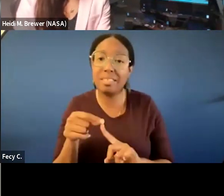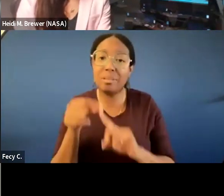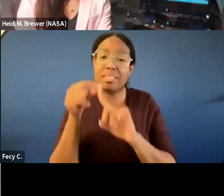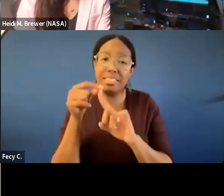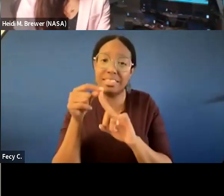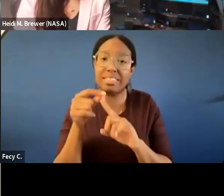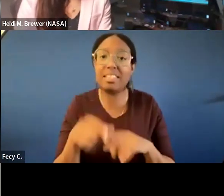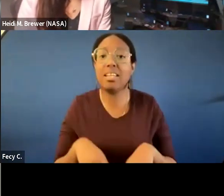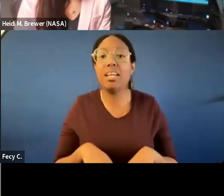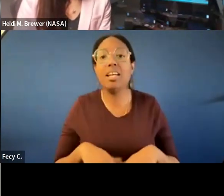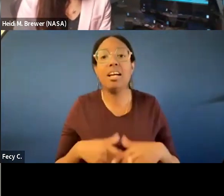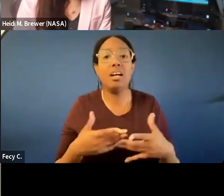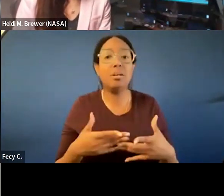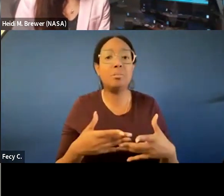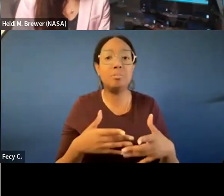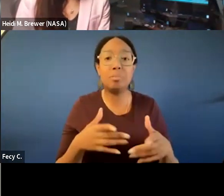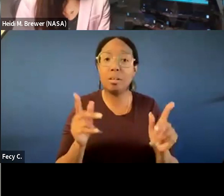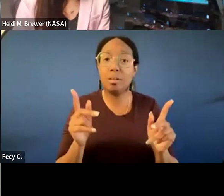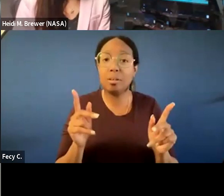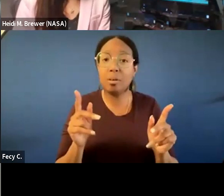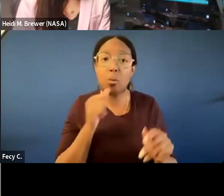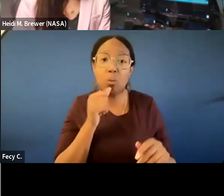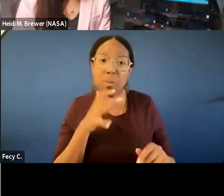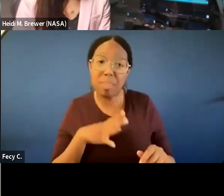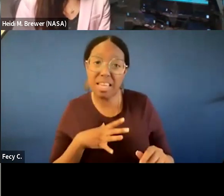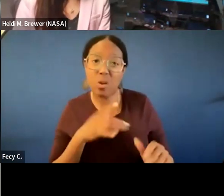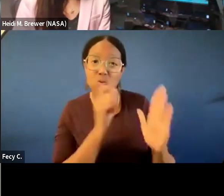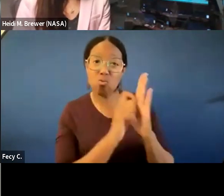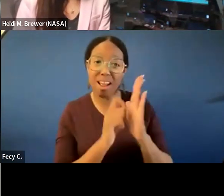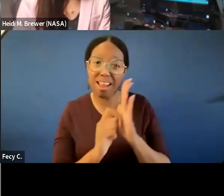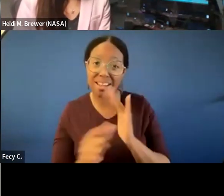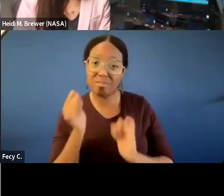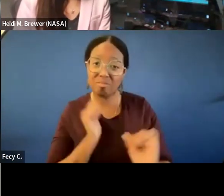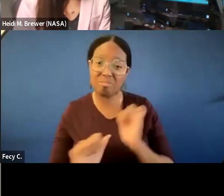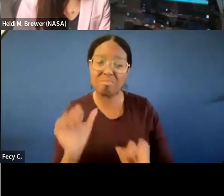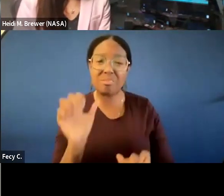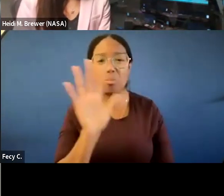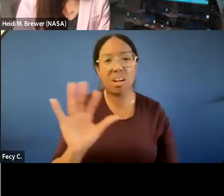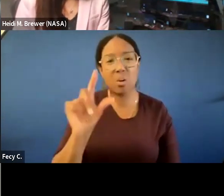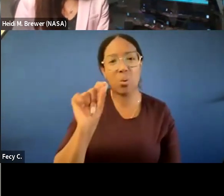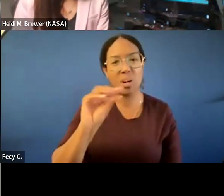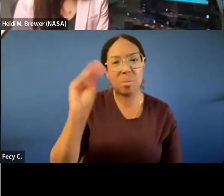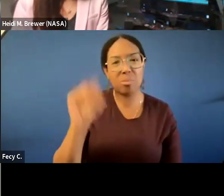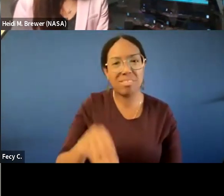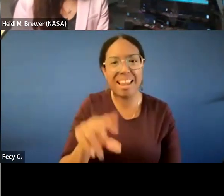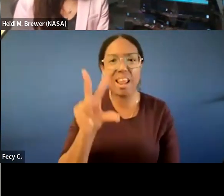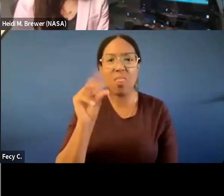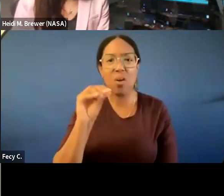Playwrights produced that are female have been in the 20th percentile, sometimes getting to the 30th percentile, and those stats apply